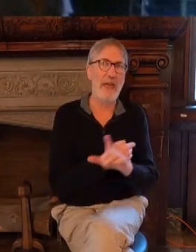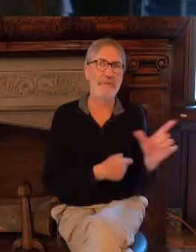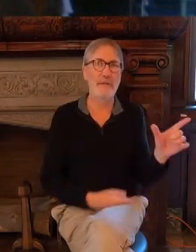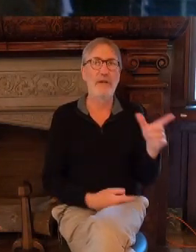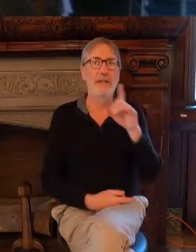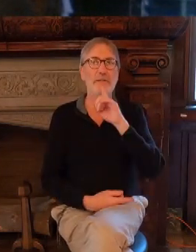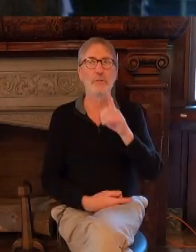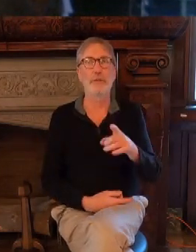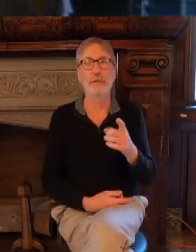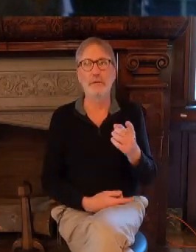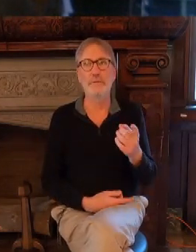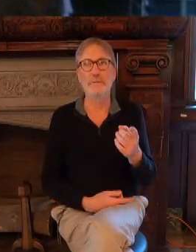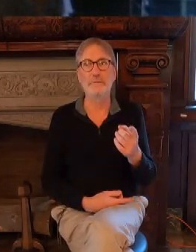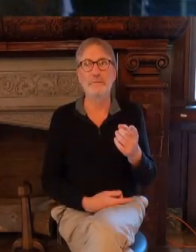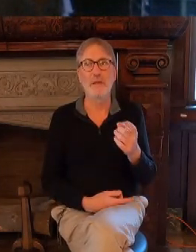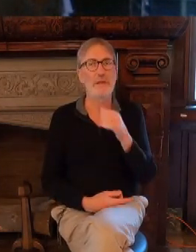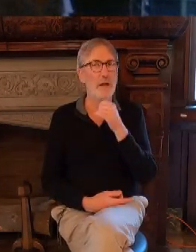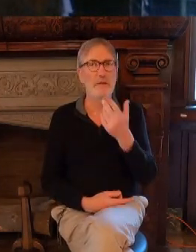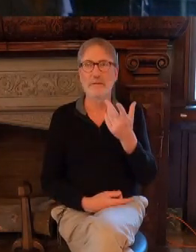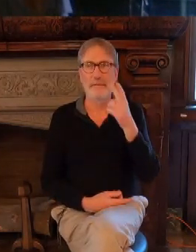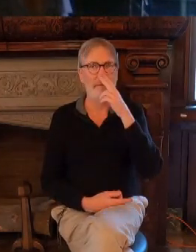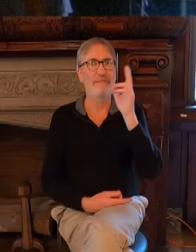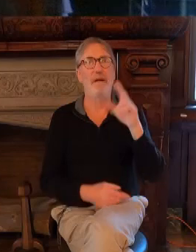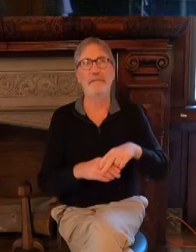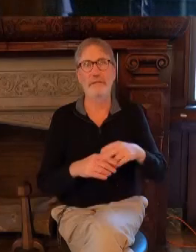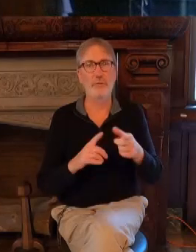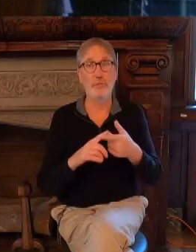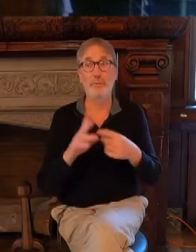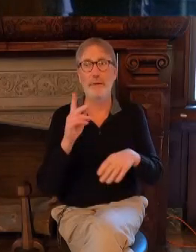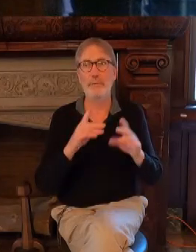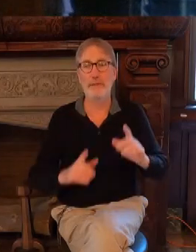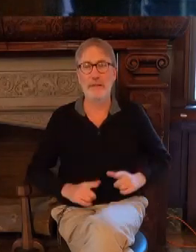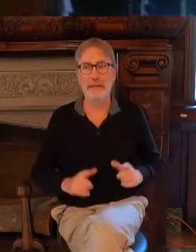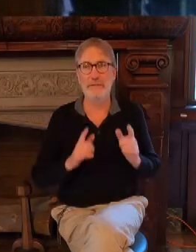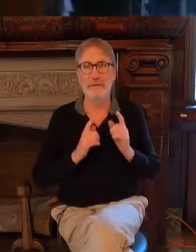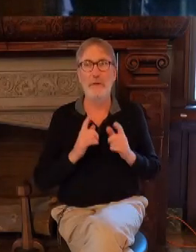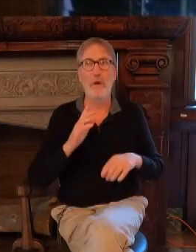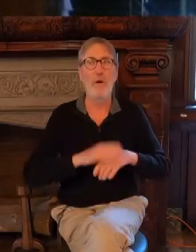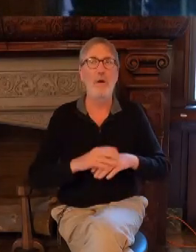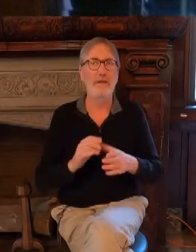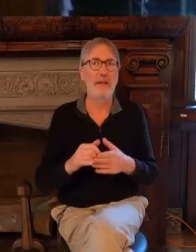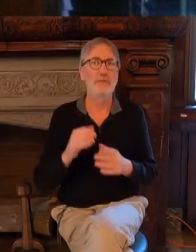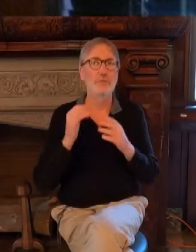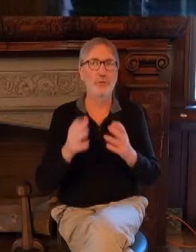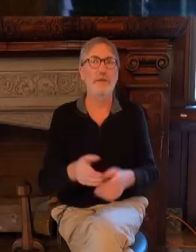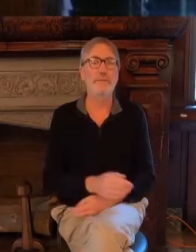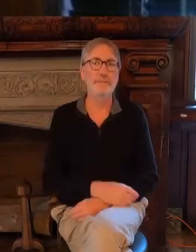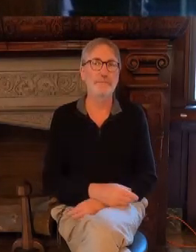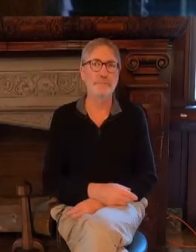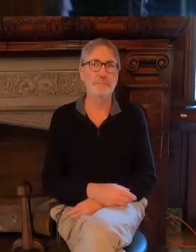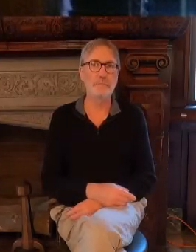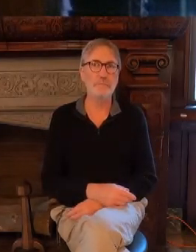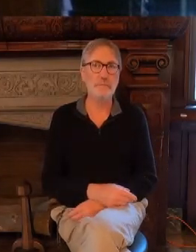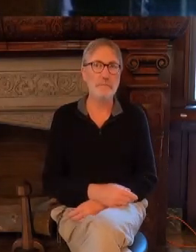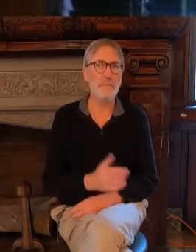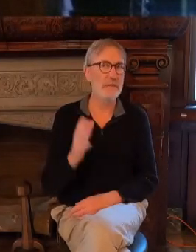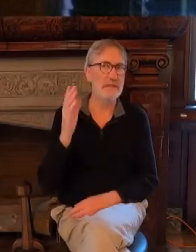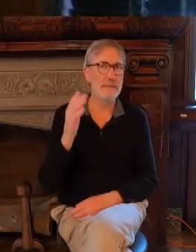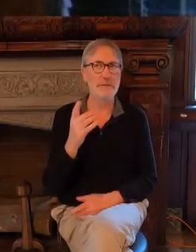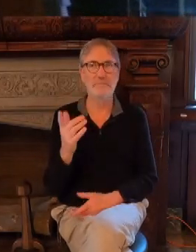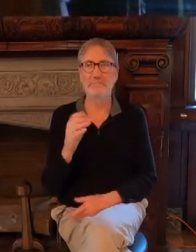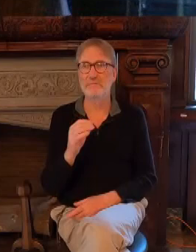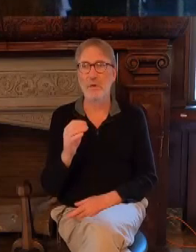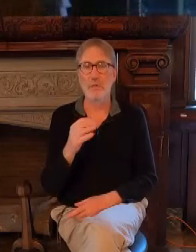It's a real inconvenience to residents on those two streets. And there doesn't seem to be